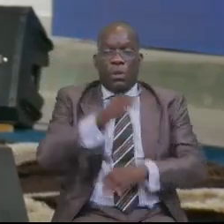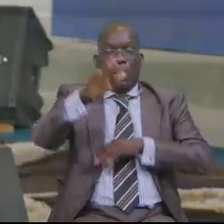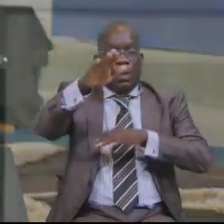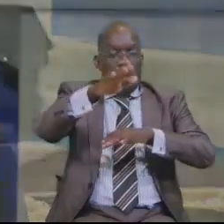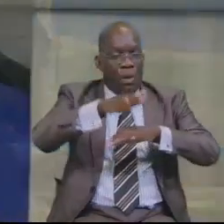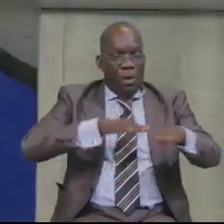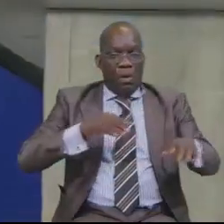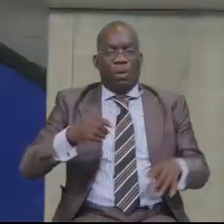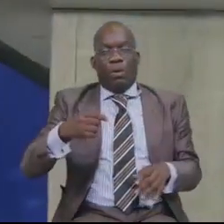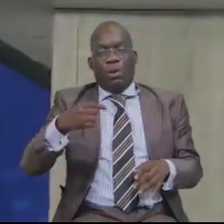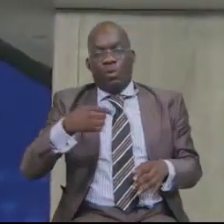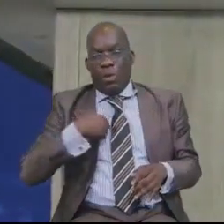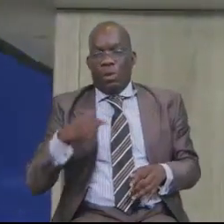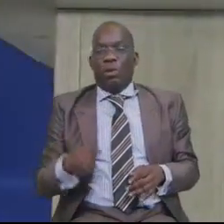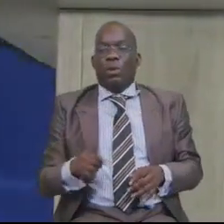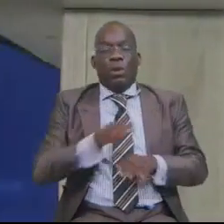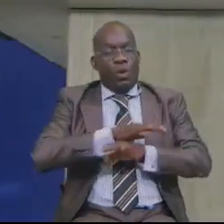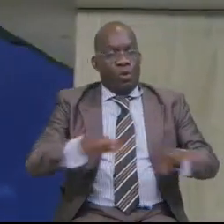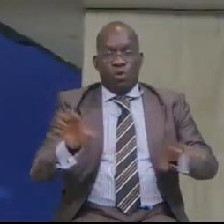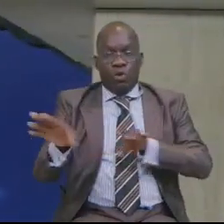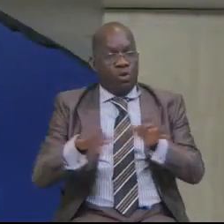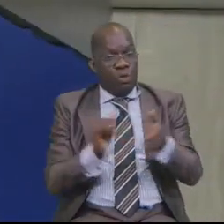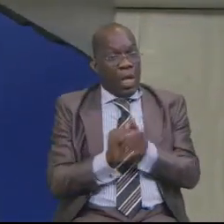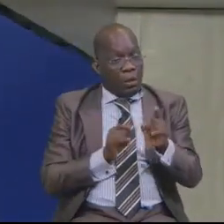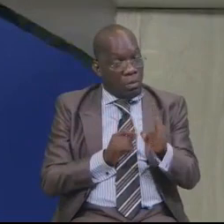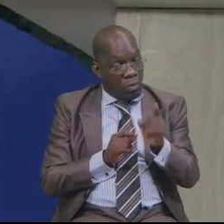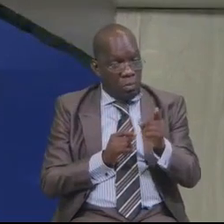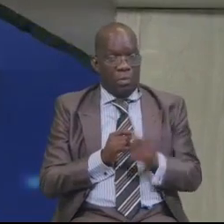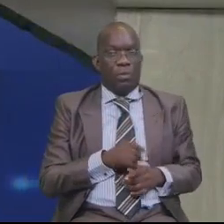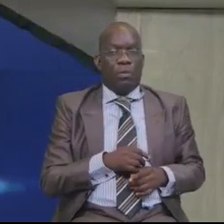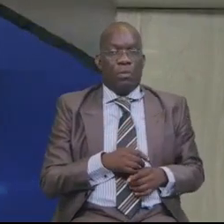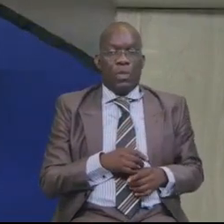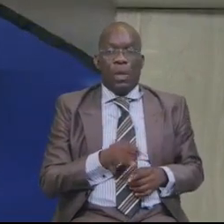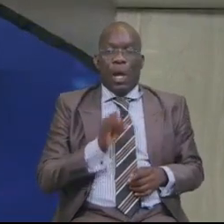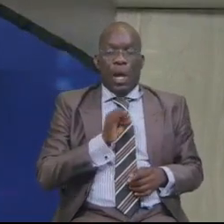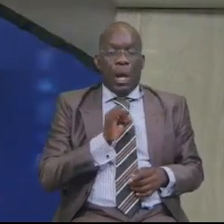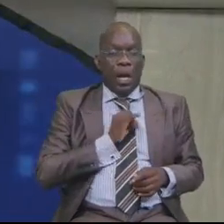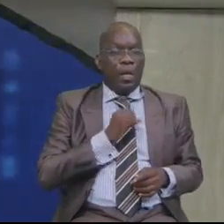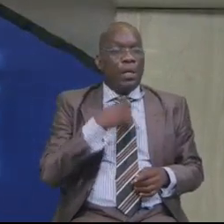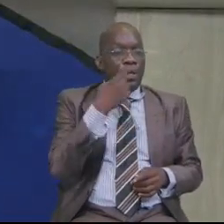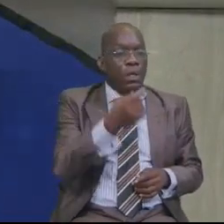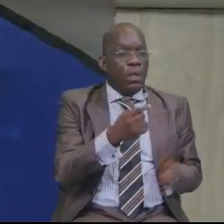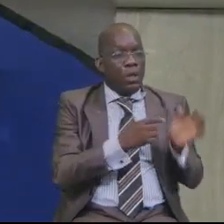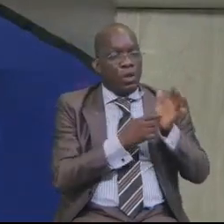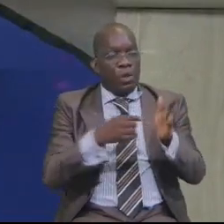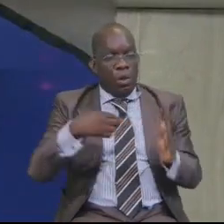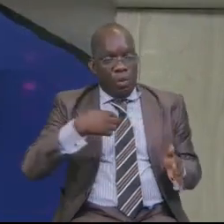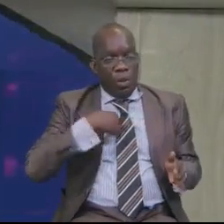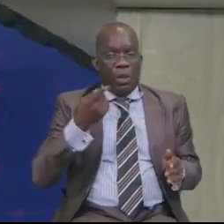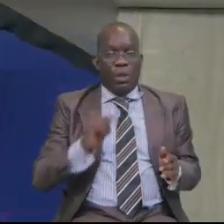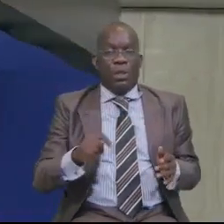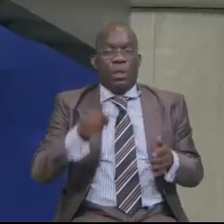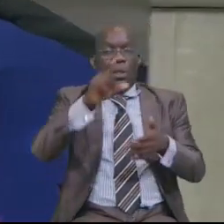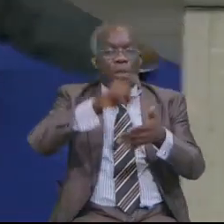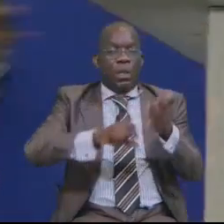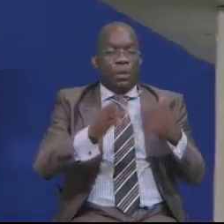said, don't do that. I said, show me the chapter and the verse in the Bible